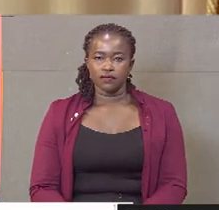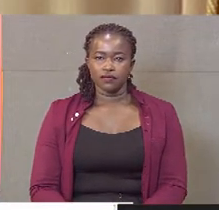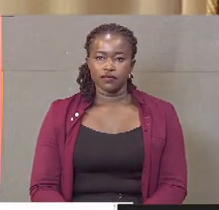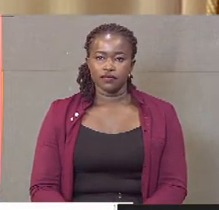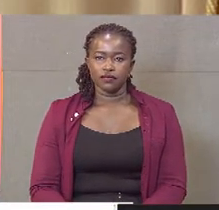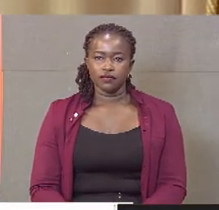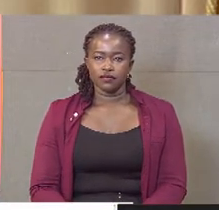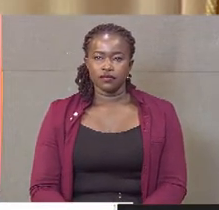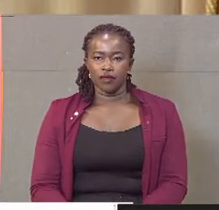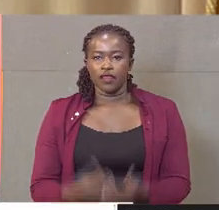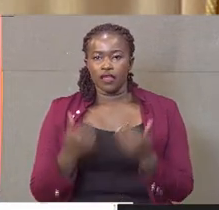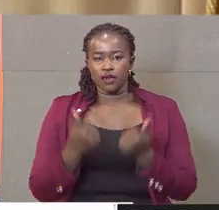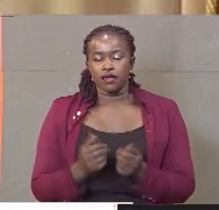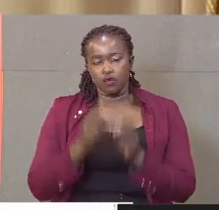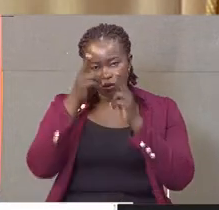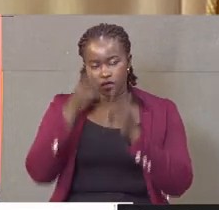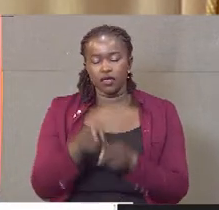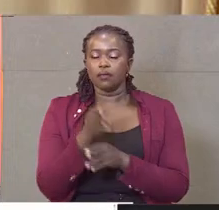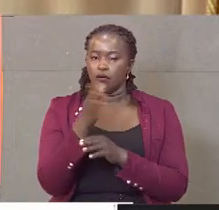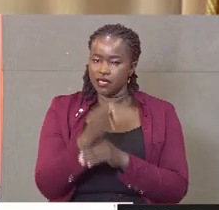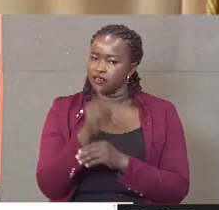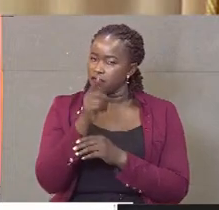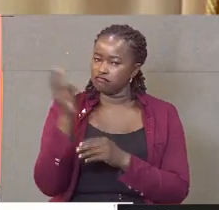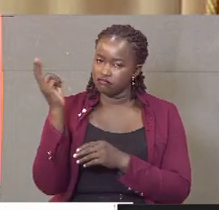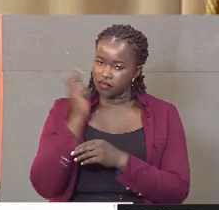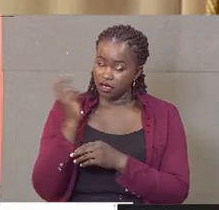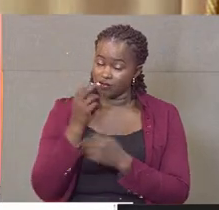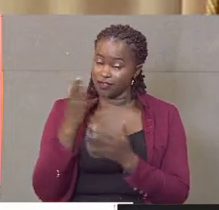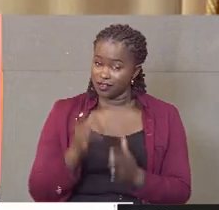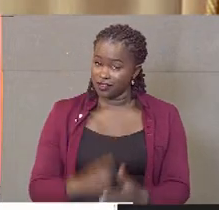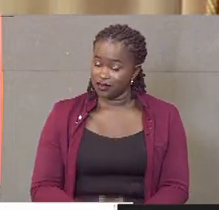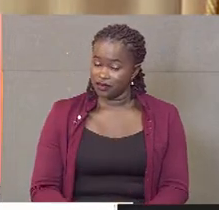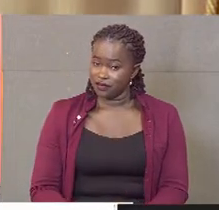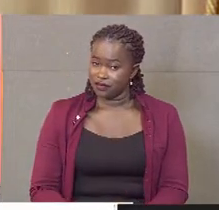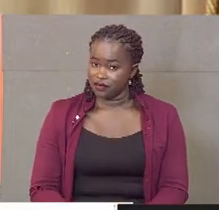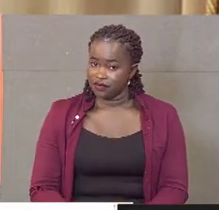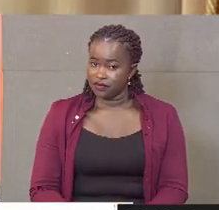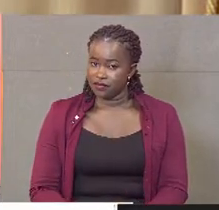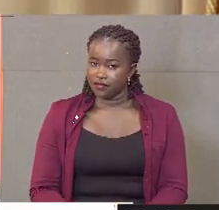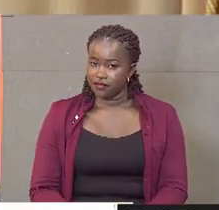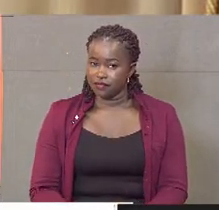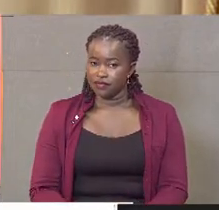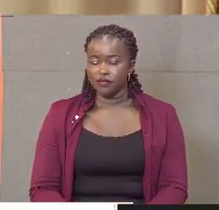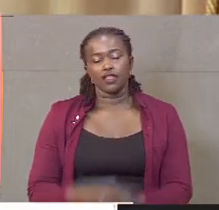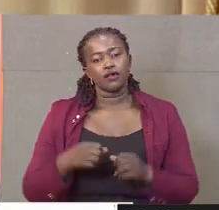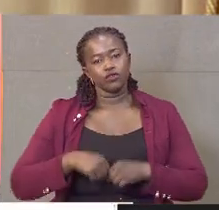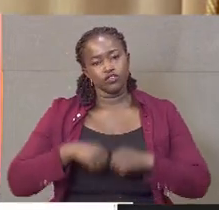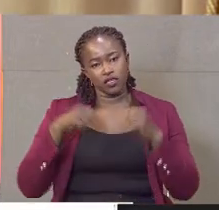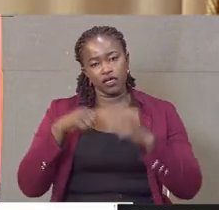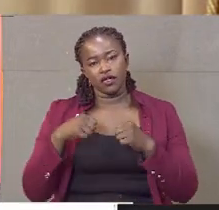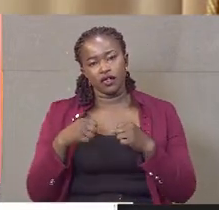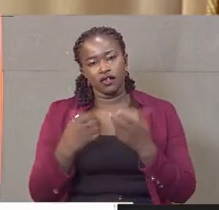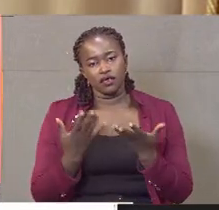So, Honorable Minister, have you heard? So, Chair.